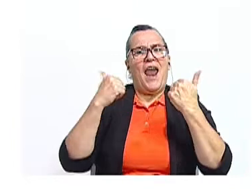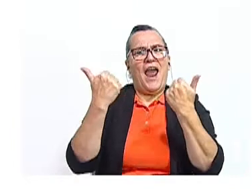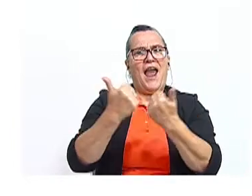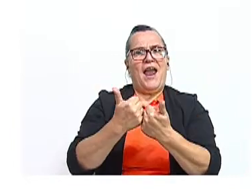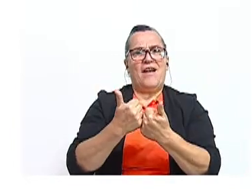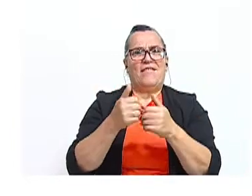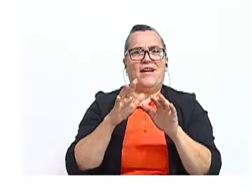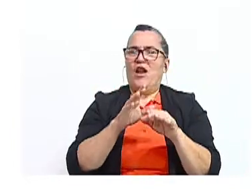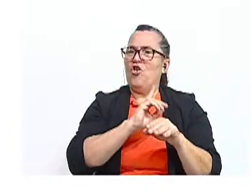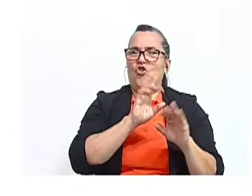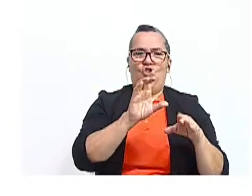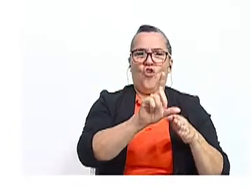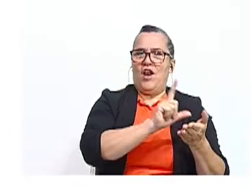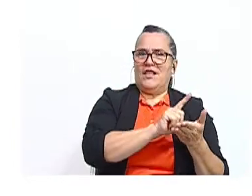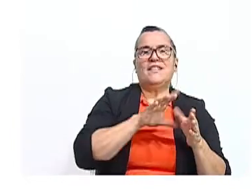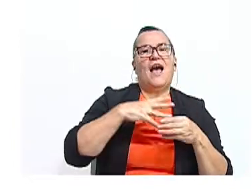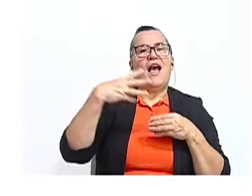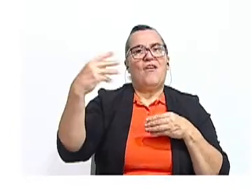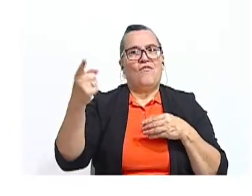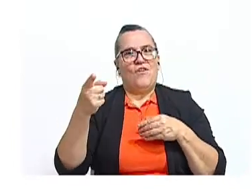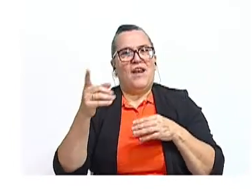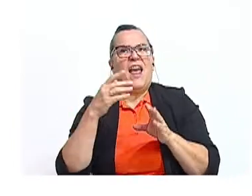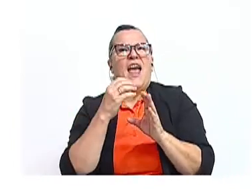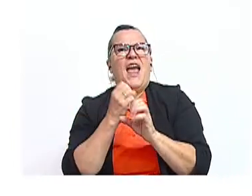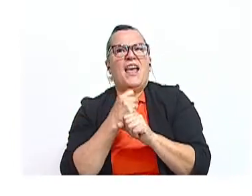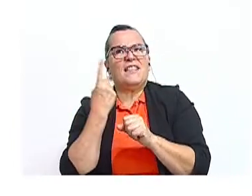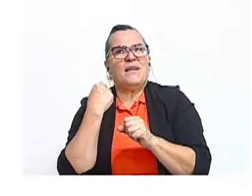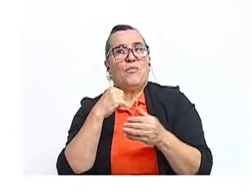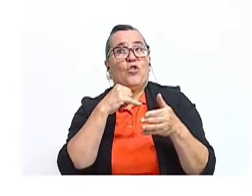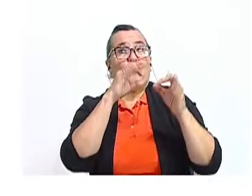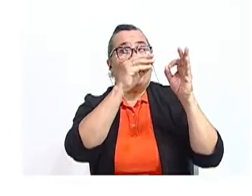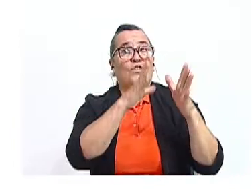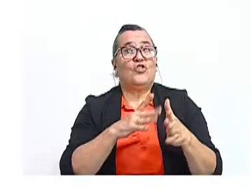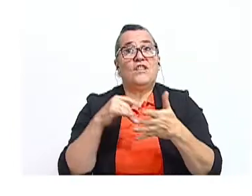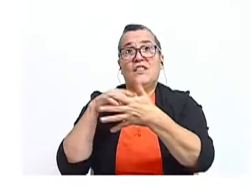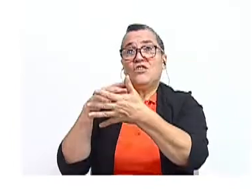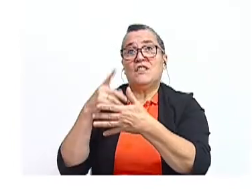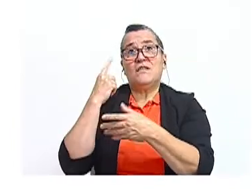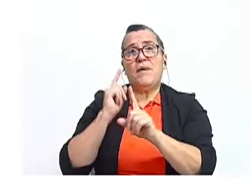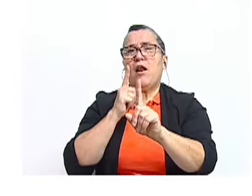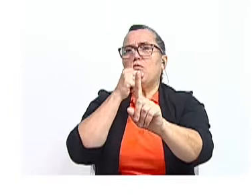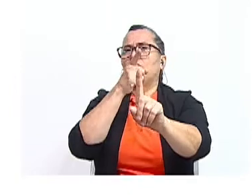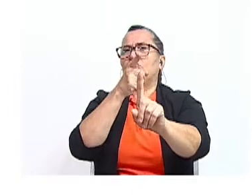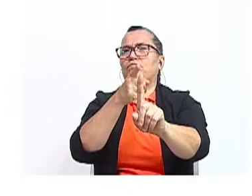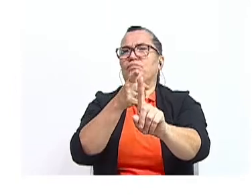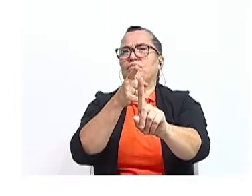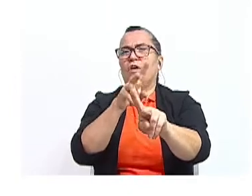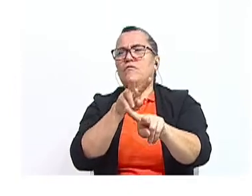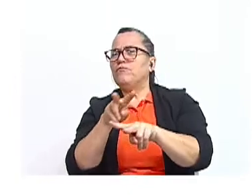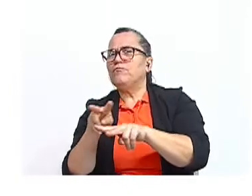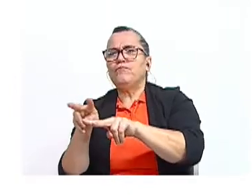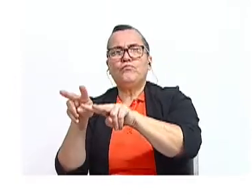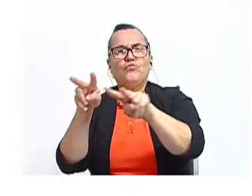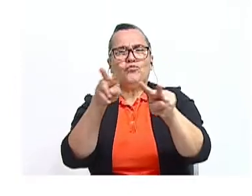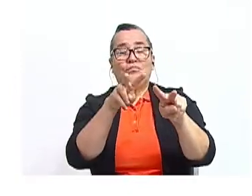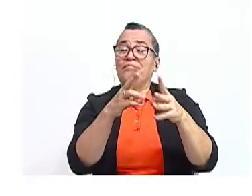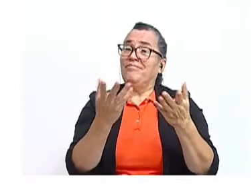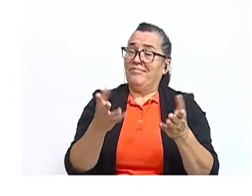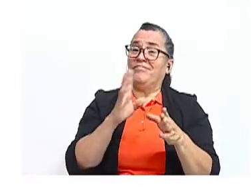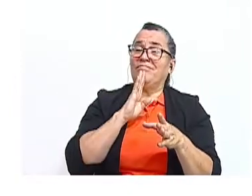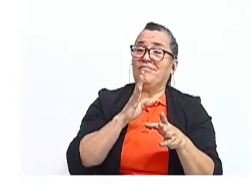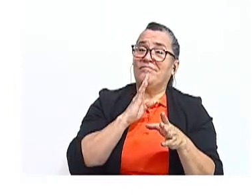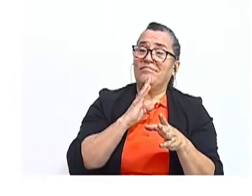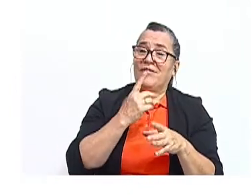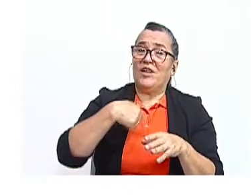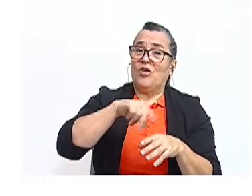classroom and made by the teacher and students for purposes of first-hand observation. So we're going to talk about